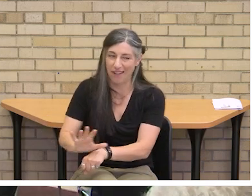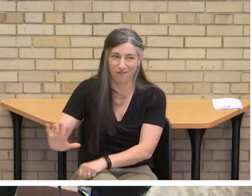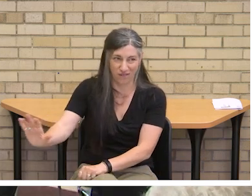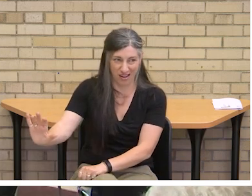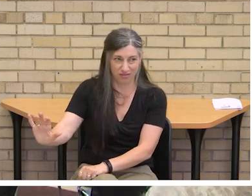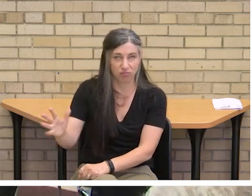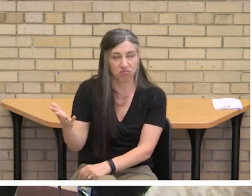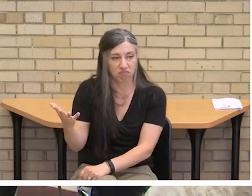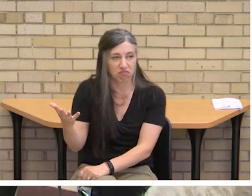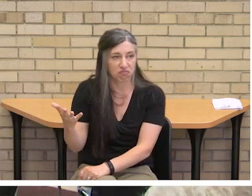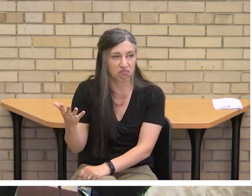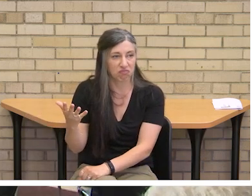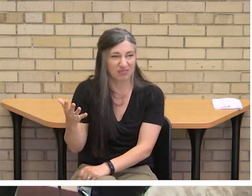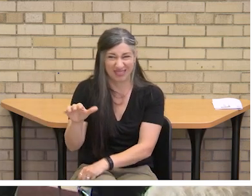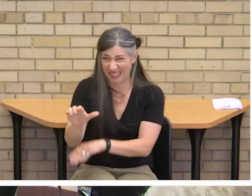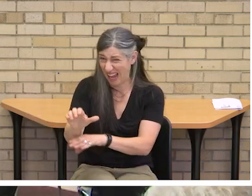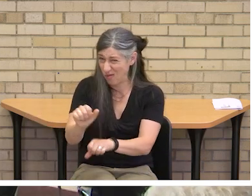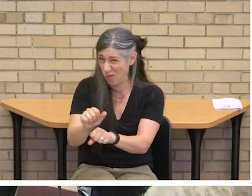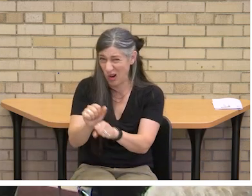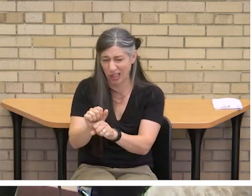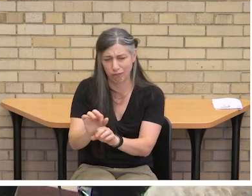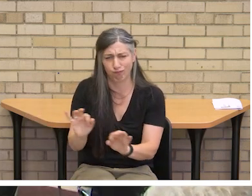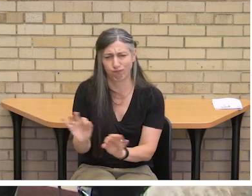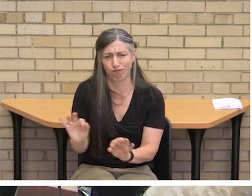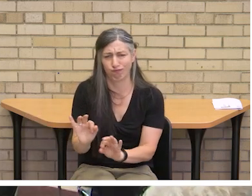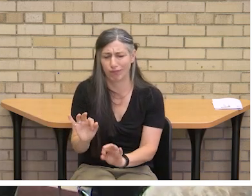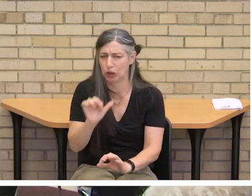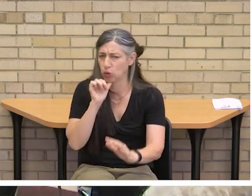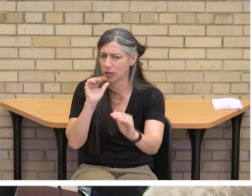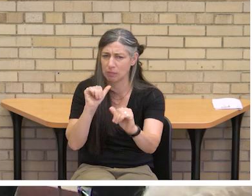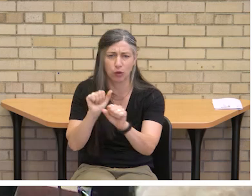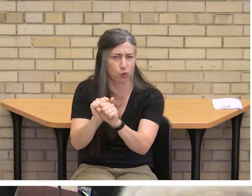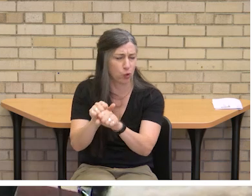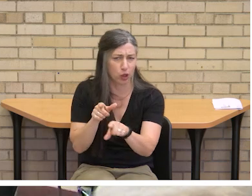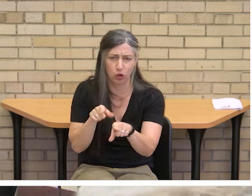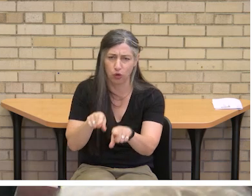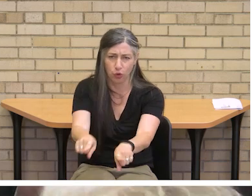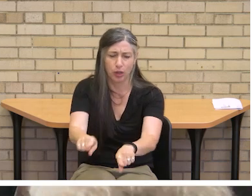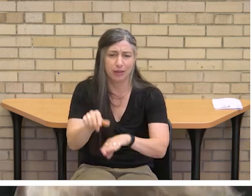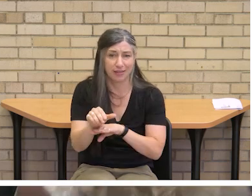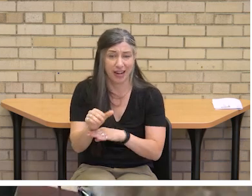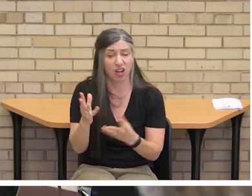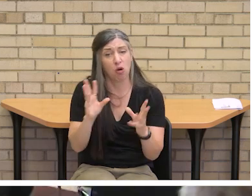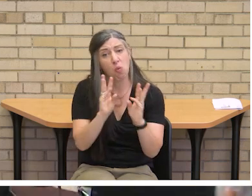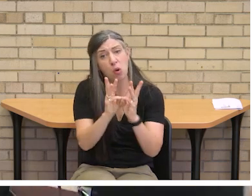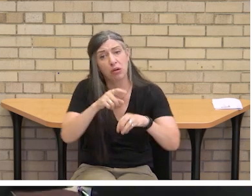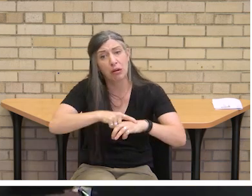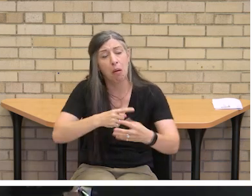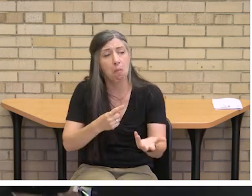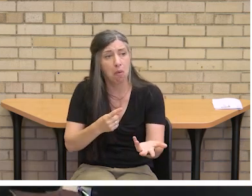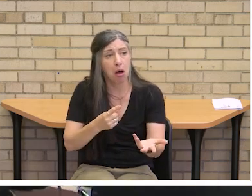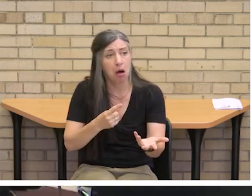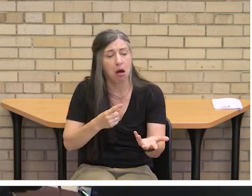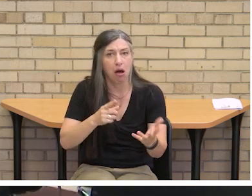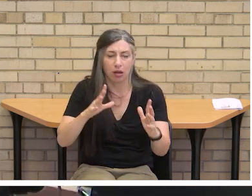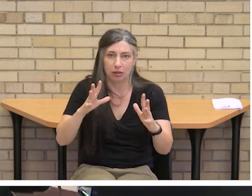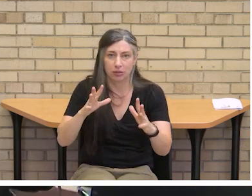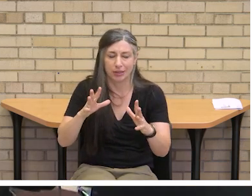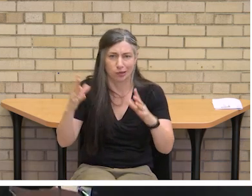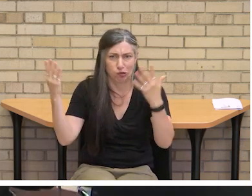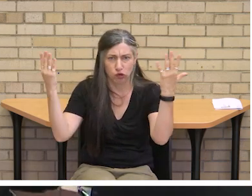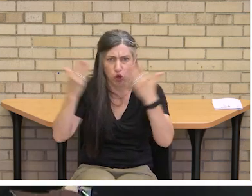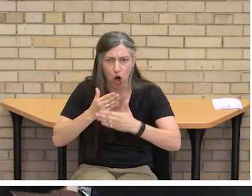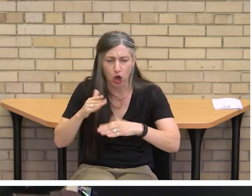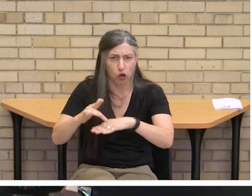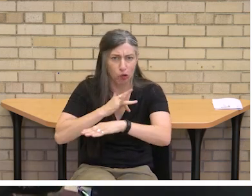Very little, if any, night work is expected on this job. In the winter time, when the clock changes and it